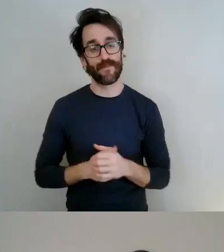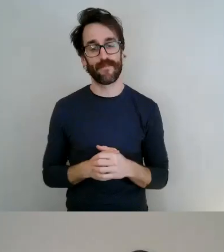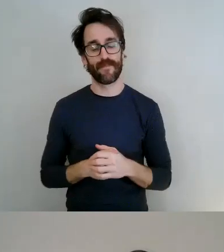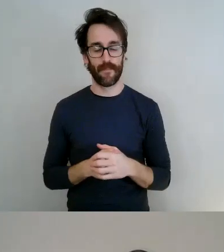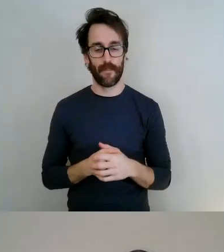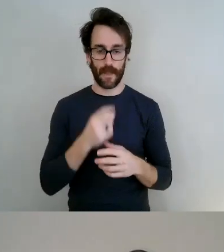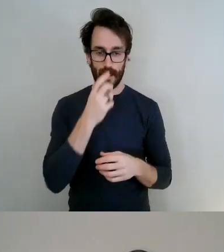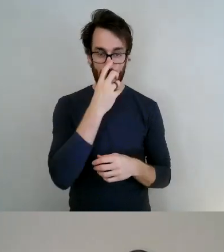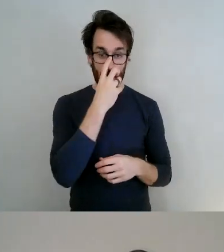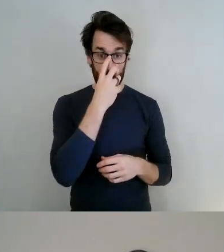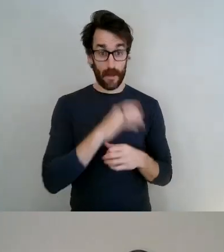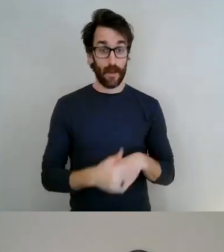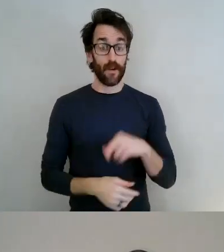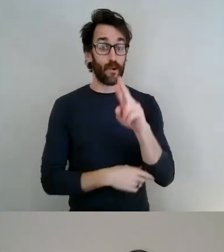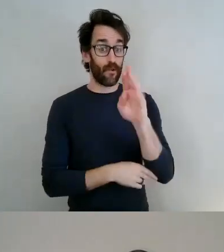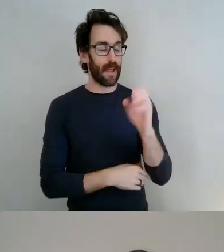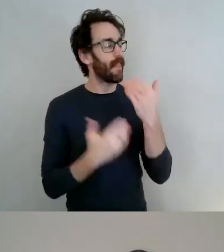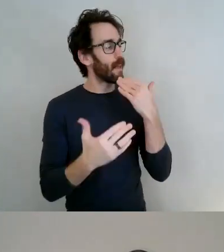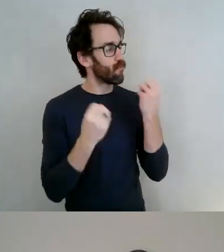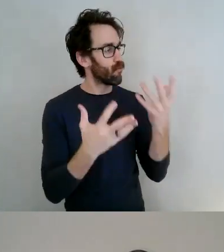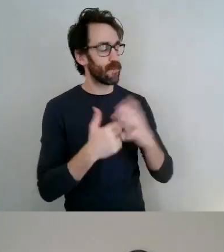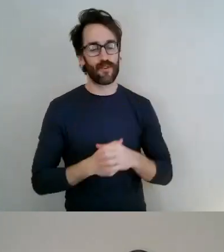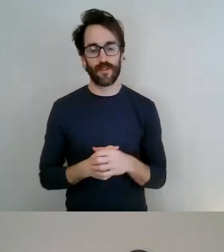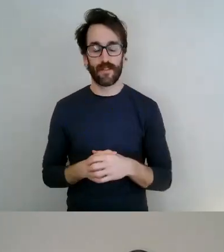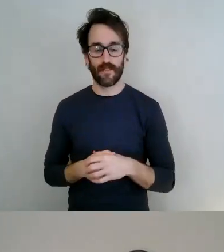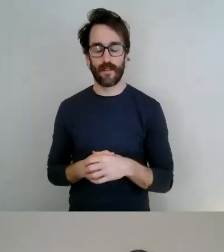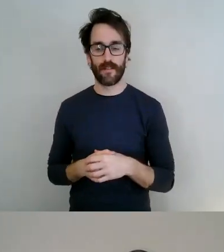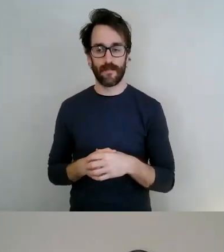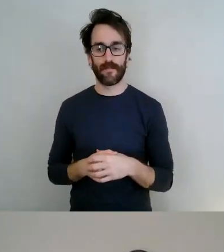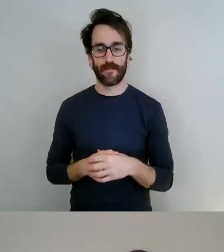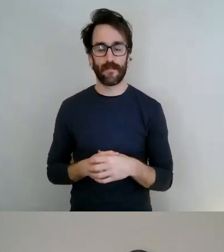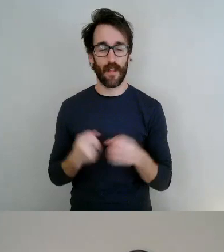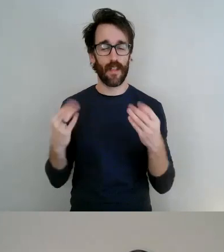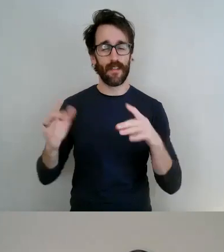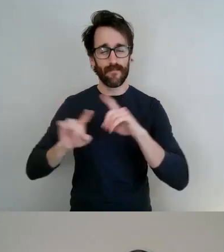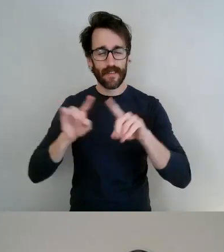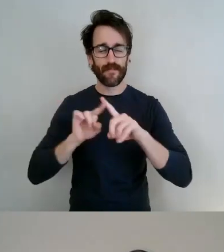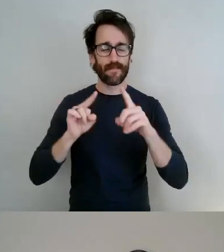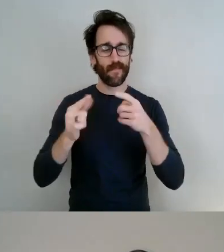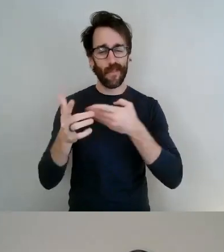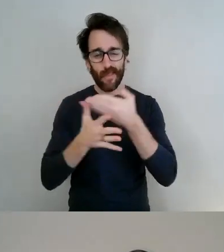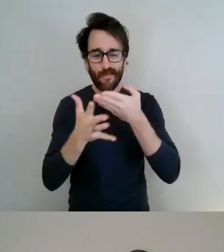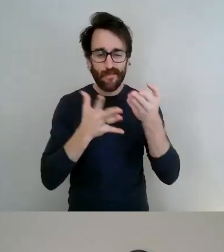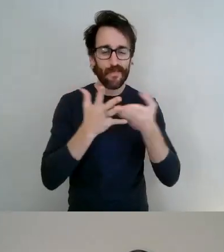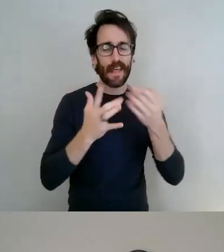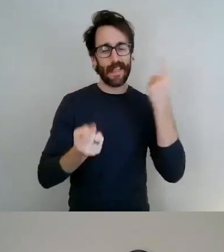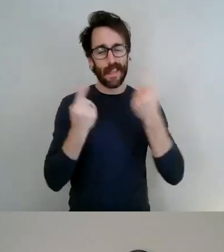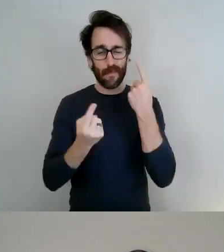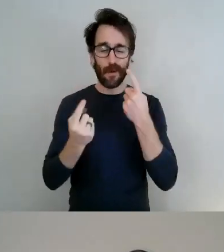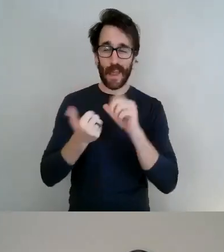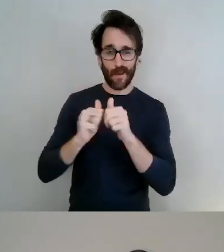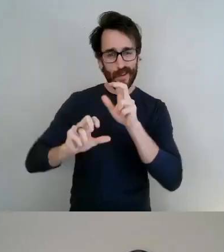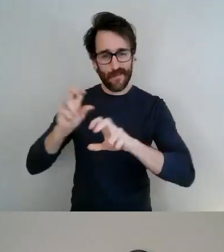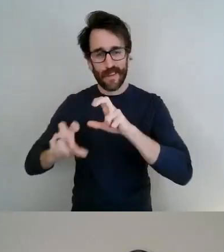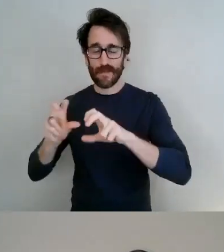Great. Thank you so much, Chris. That was excellent. So many different things to think about when we're thinking about investments, scams,